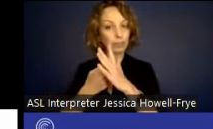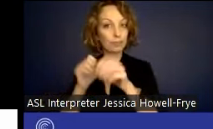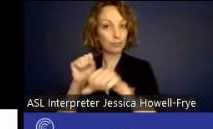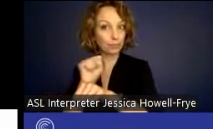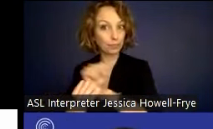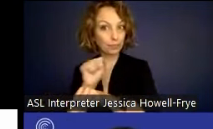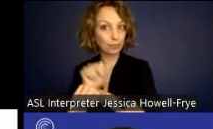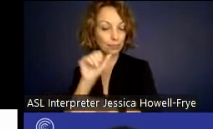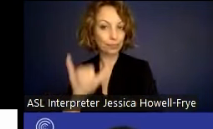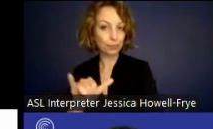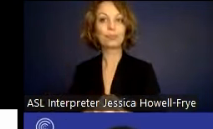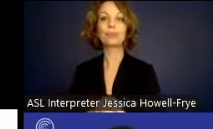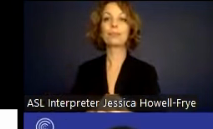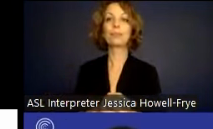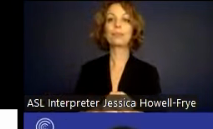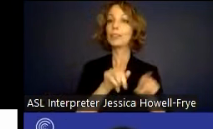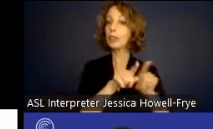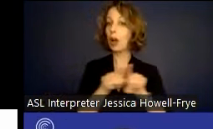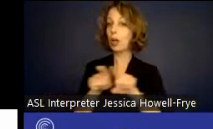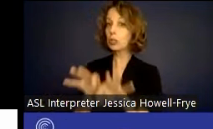importantly,